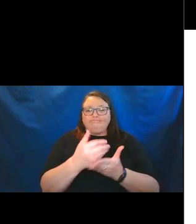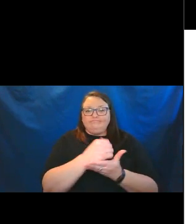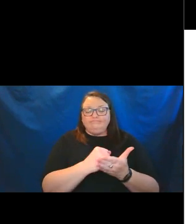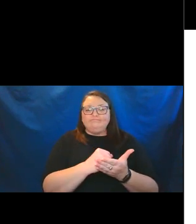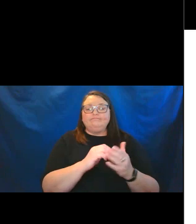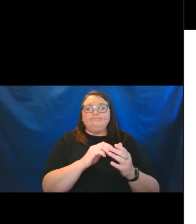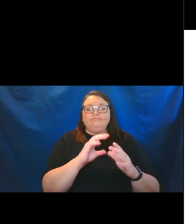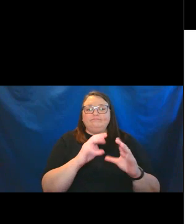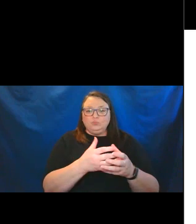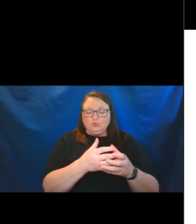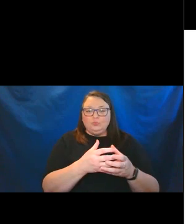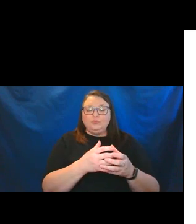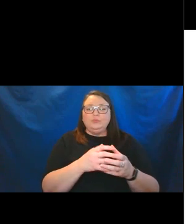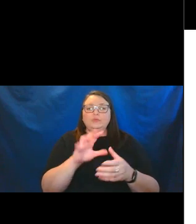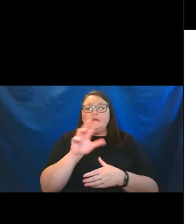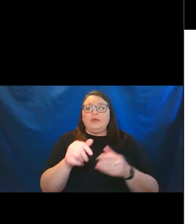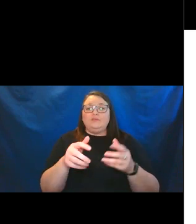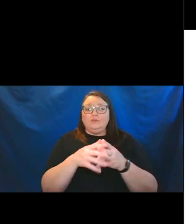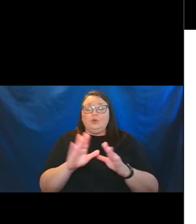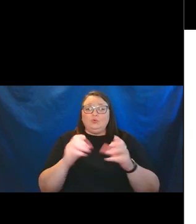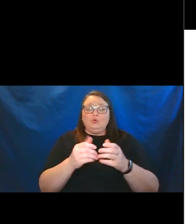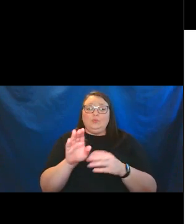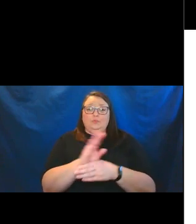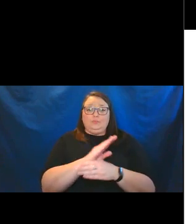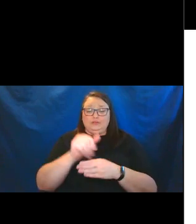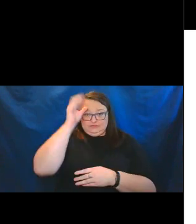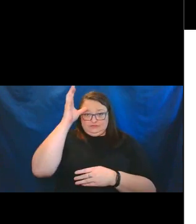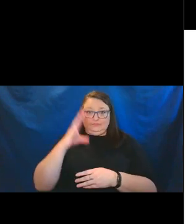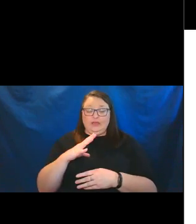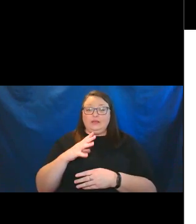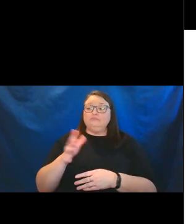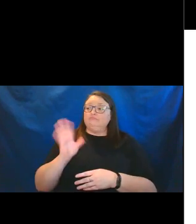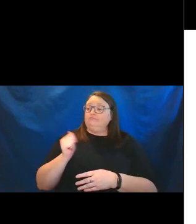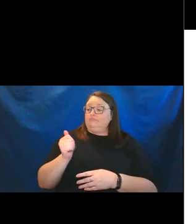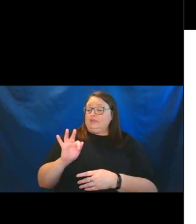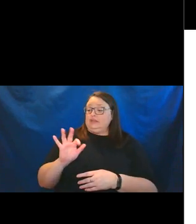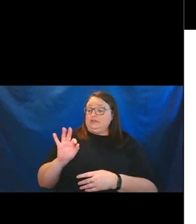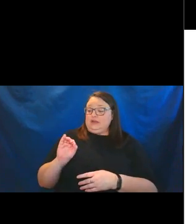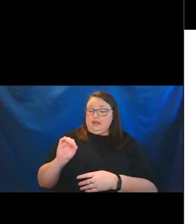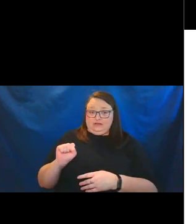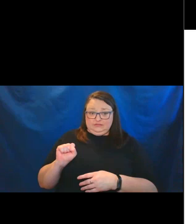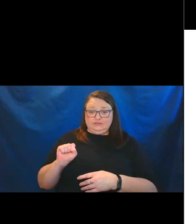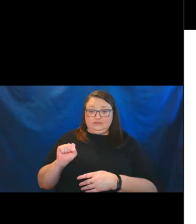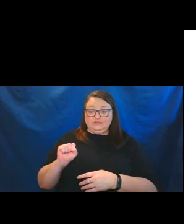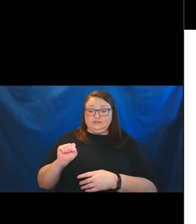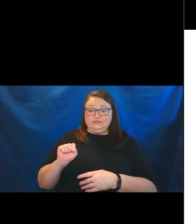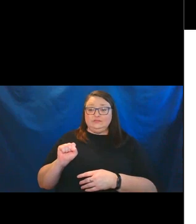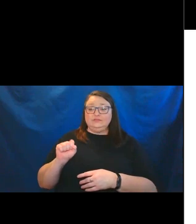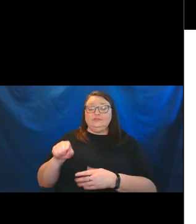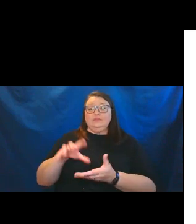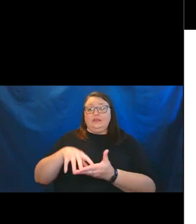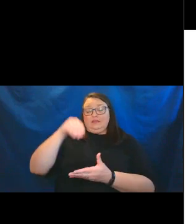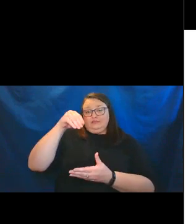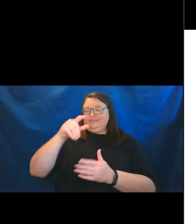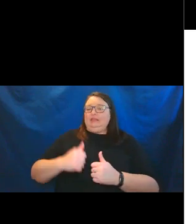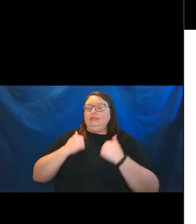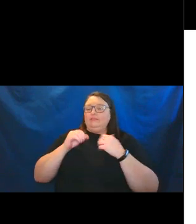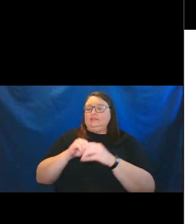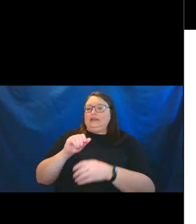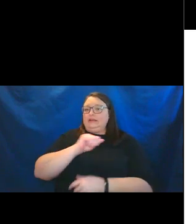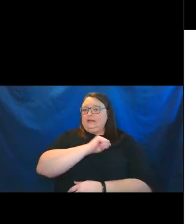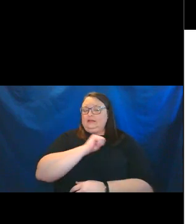an African American group of businessmen that in the 1990s, they lived in Atlanta